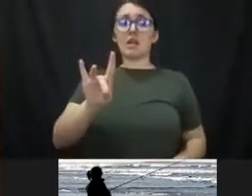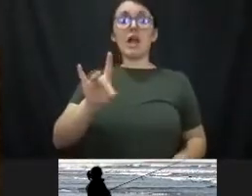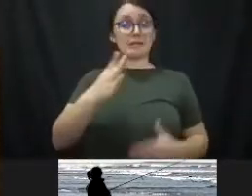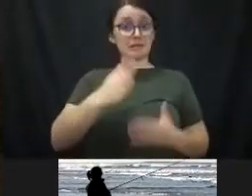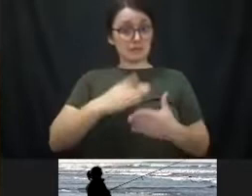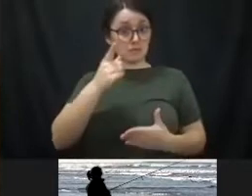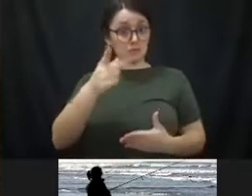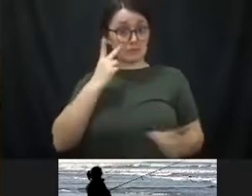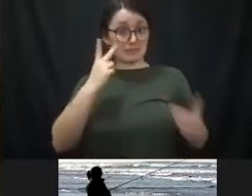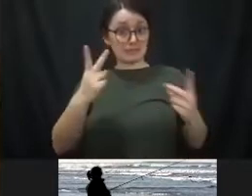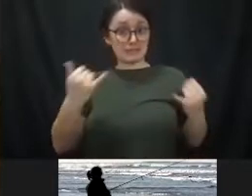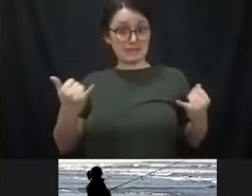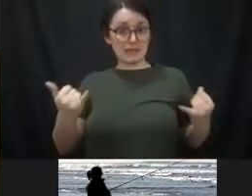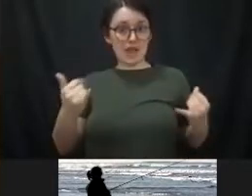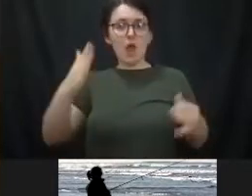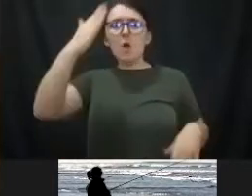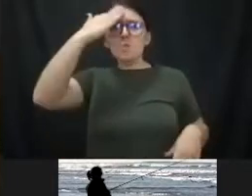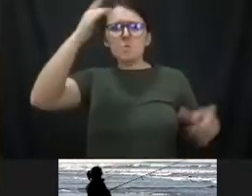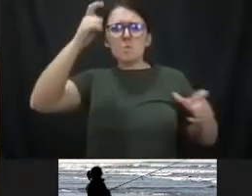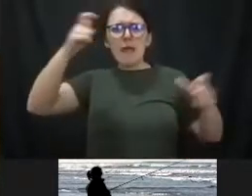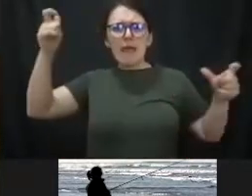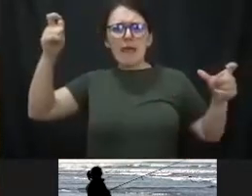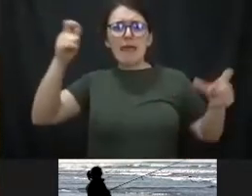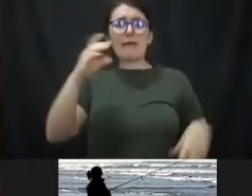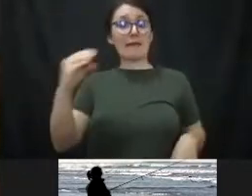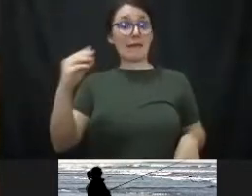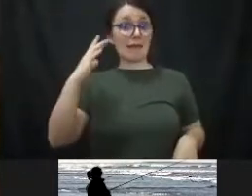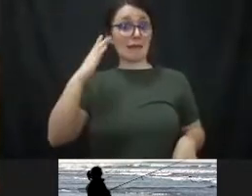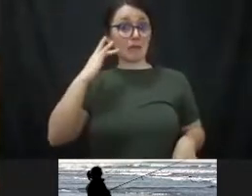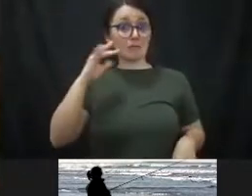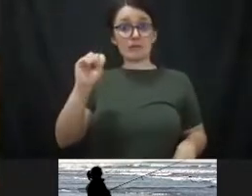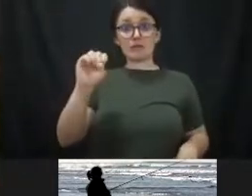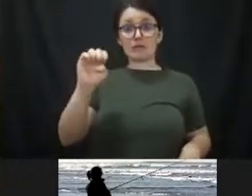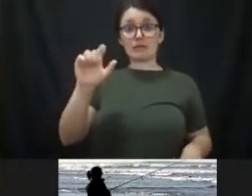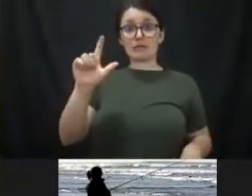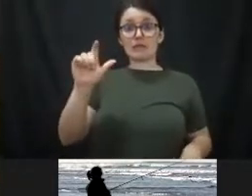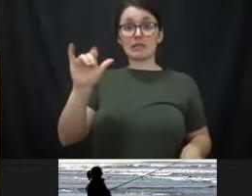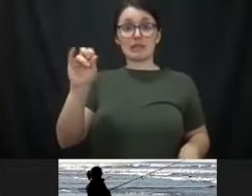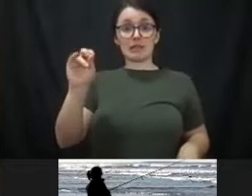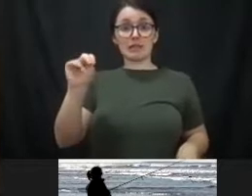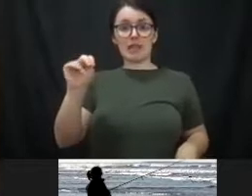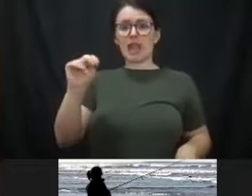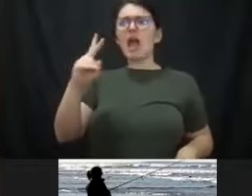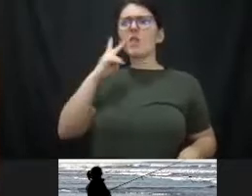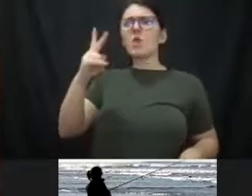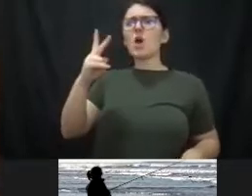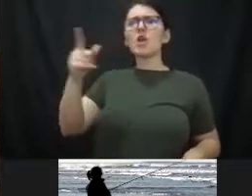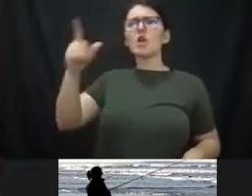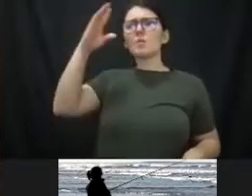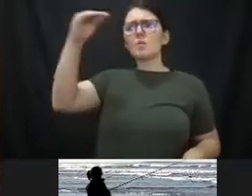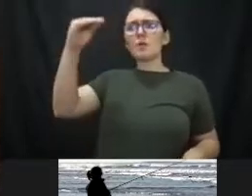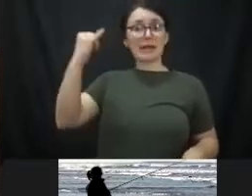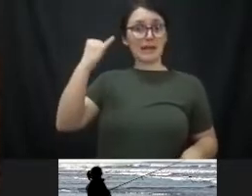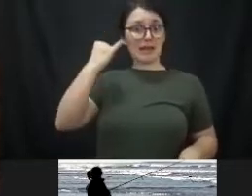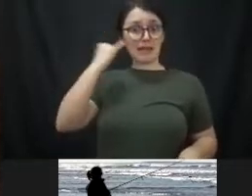huge foreheads. In California sea lions, the females look at the forehead of the males, and the bigger the forehead, it's like,